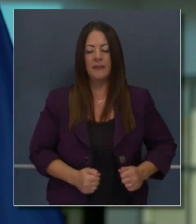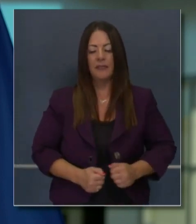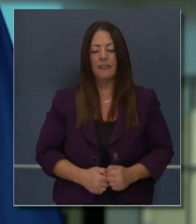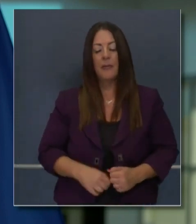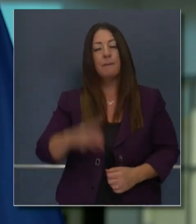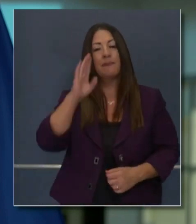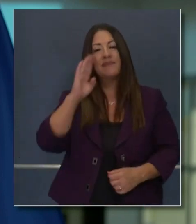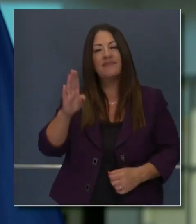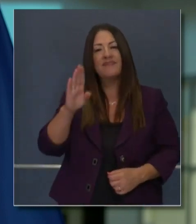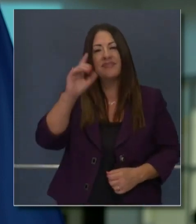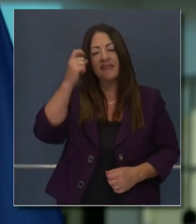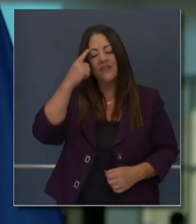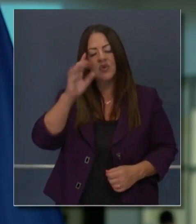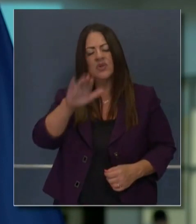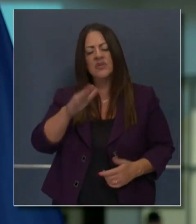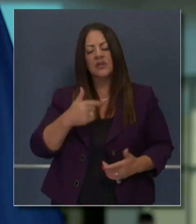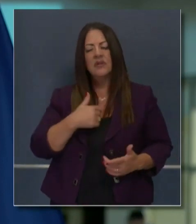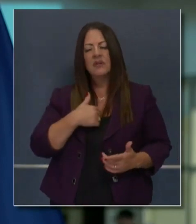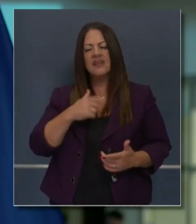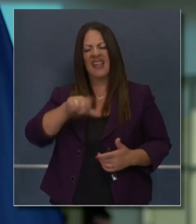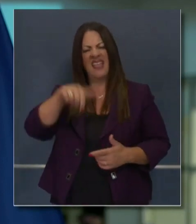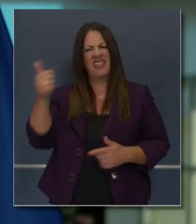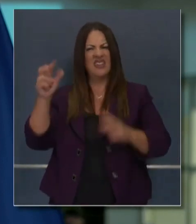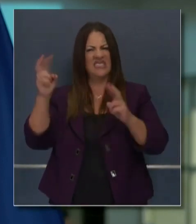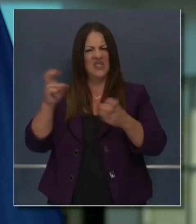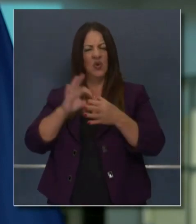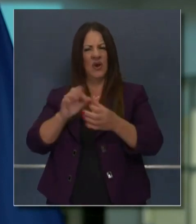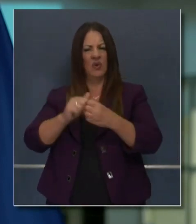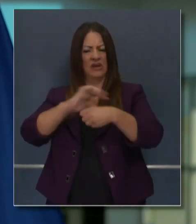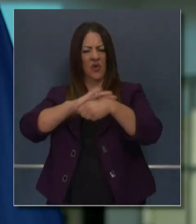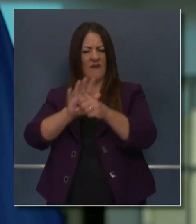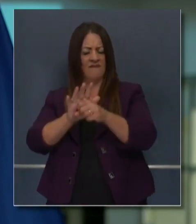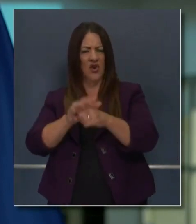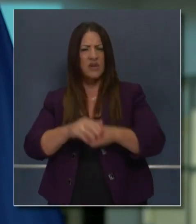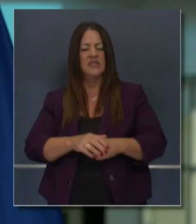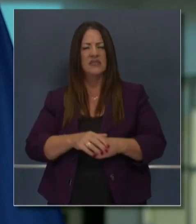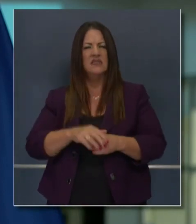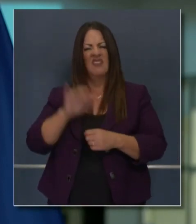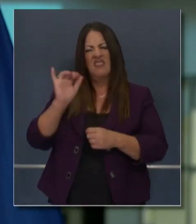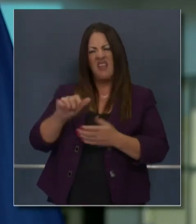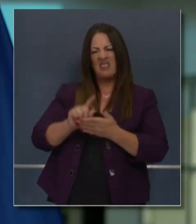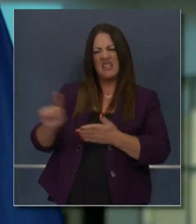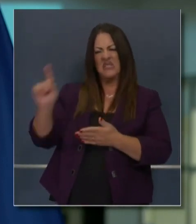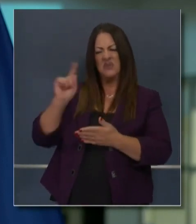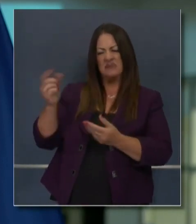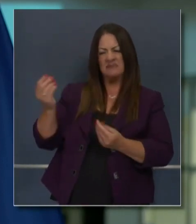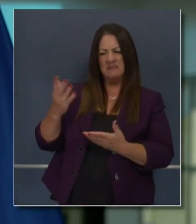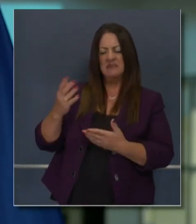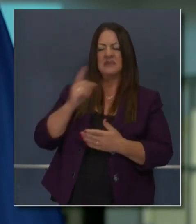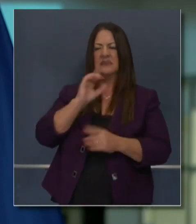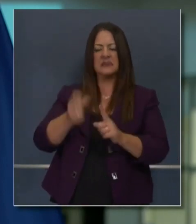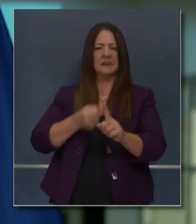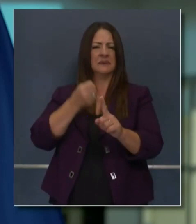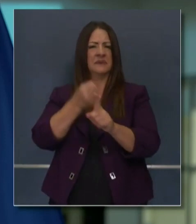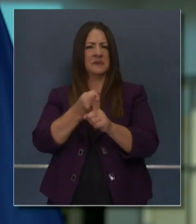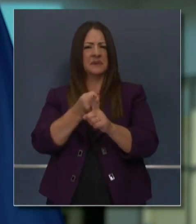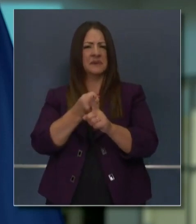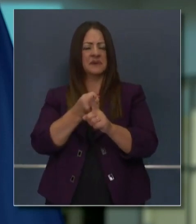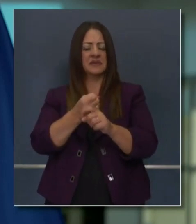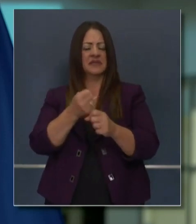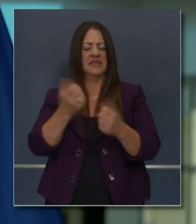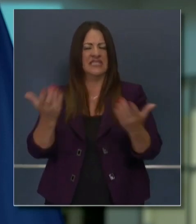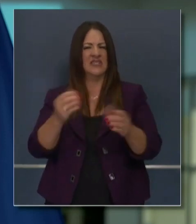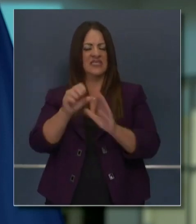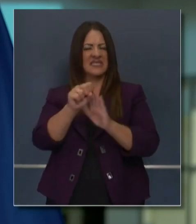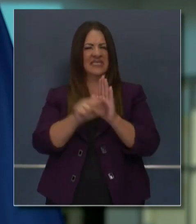Hi, Governor. There was another issue with the coronavirus data last week that impacted the state's rate of positive